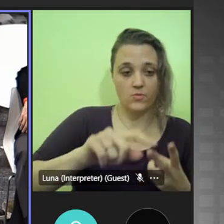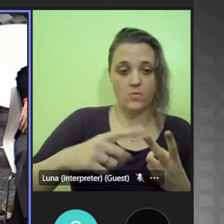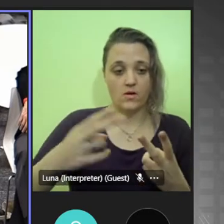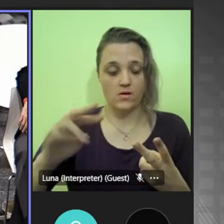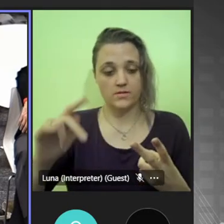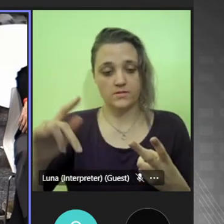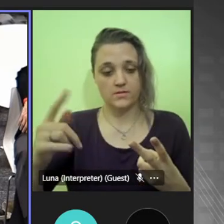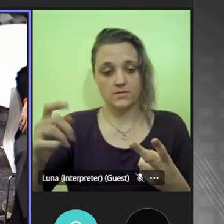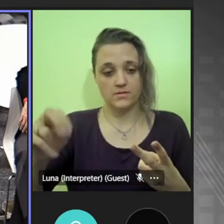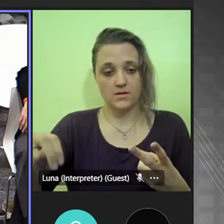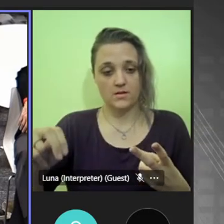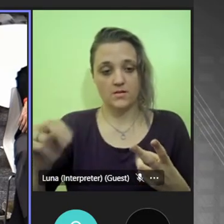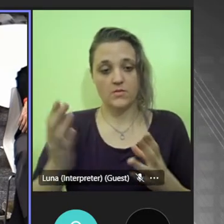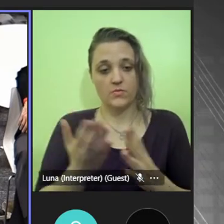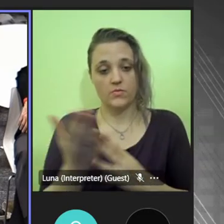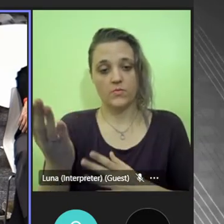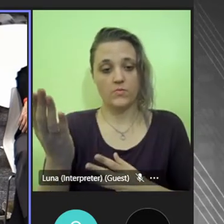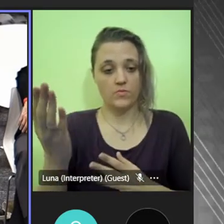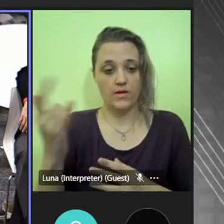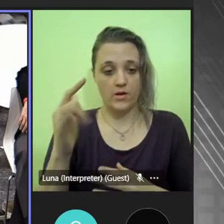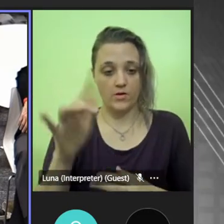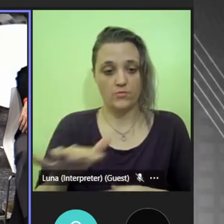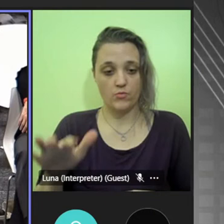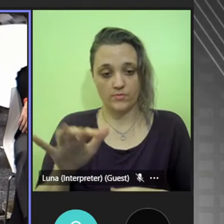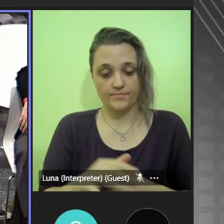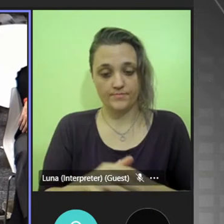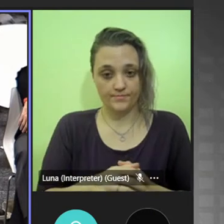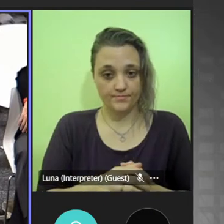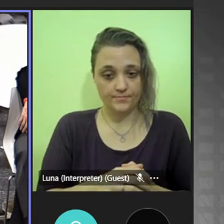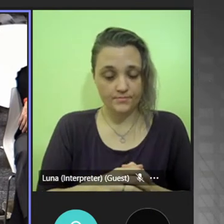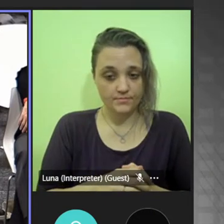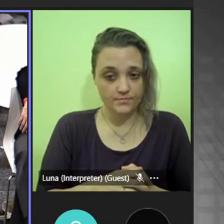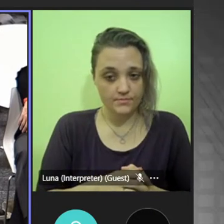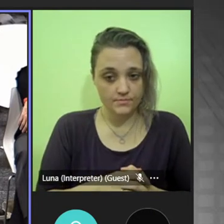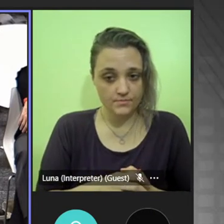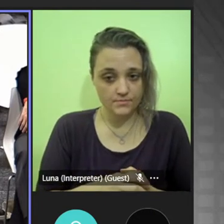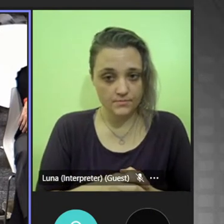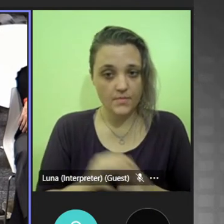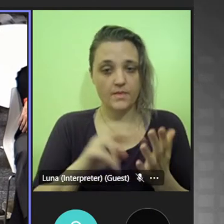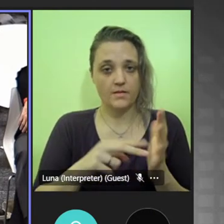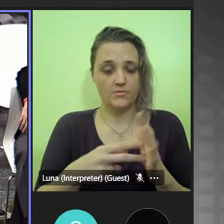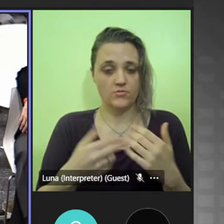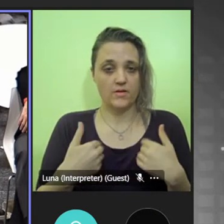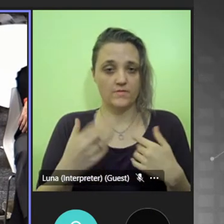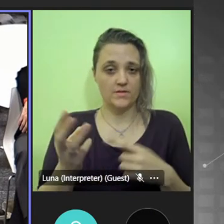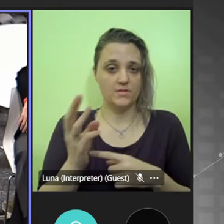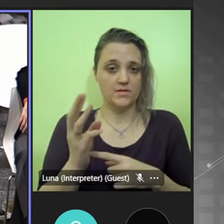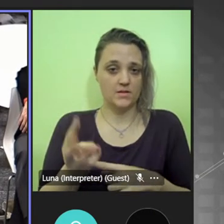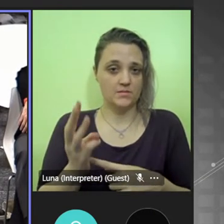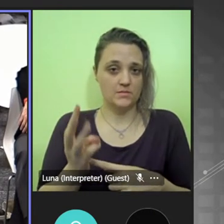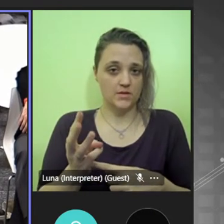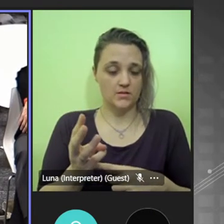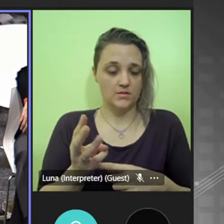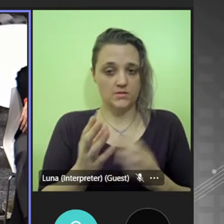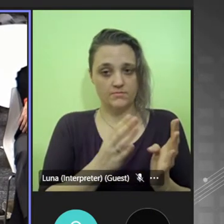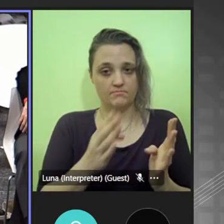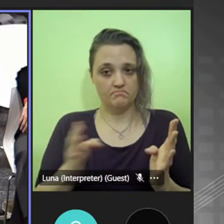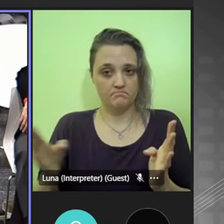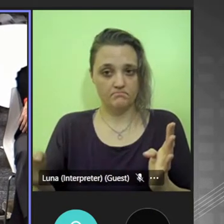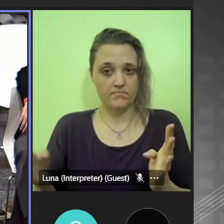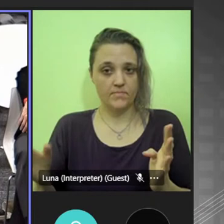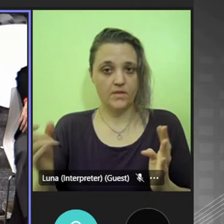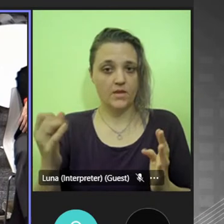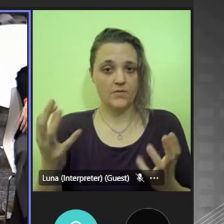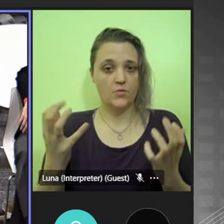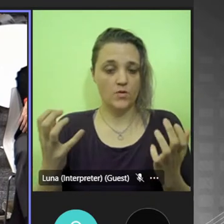to either the Branch Avenue or Ohio National Airport and that way you can that way you have a six minute